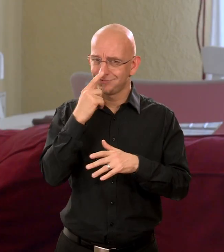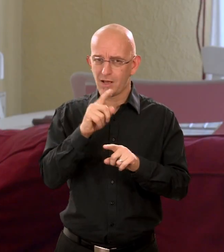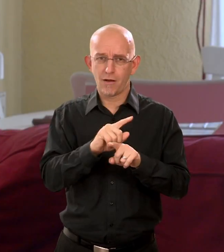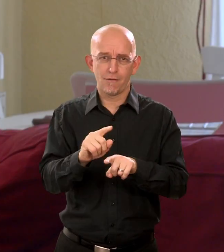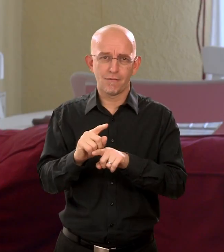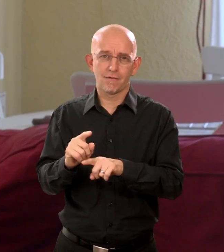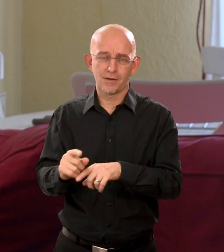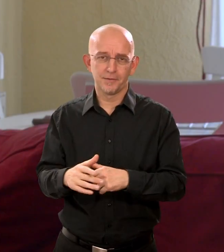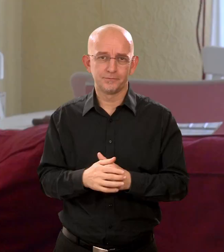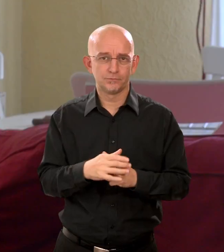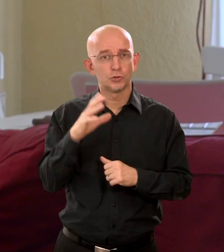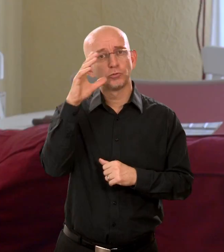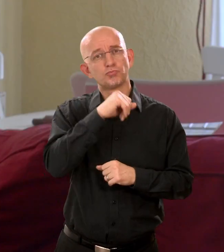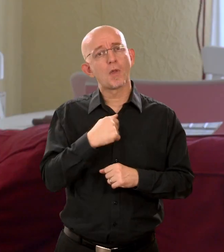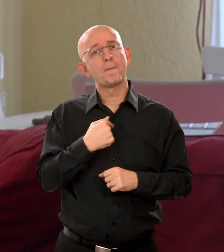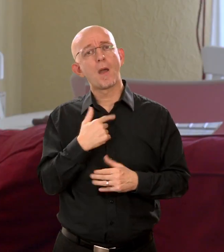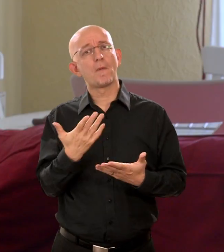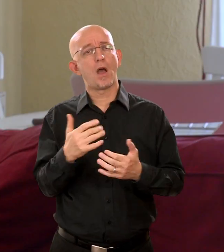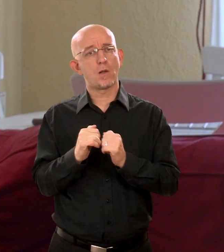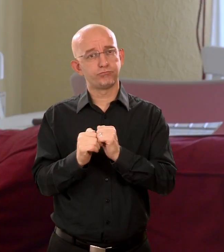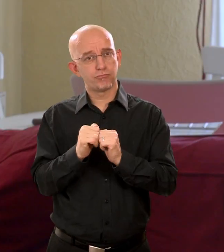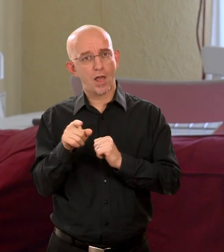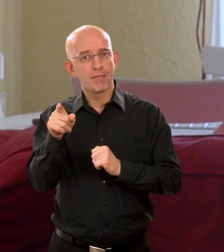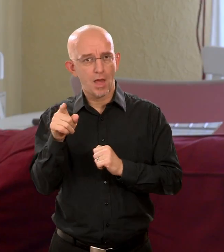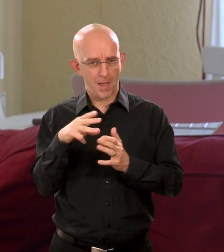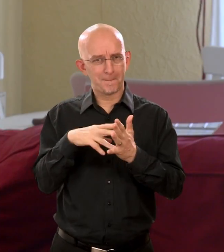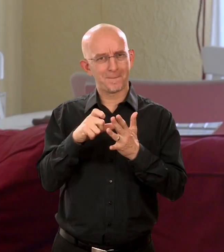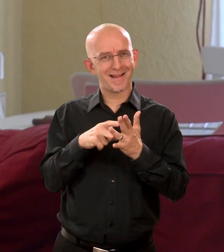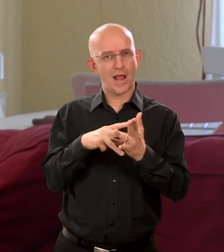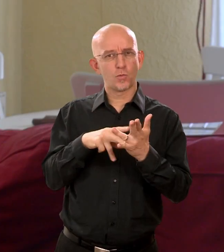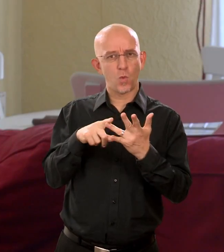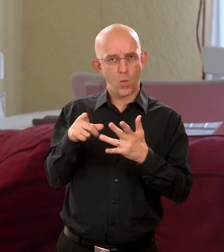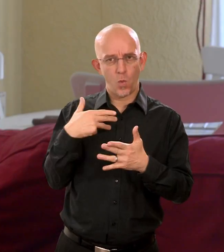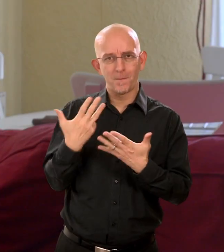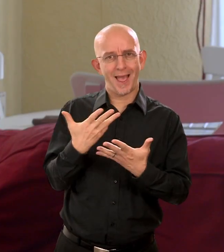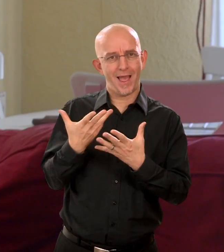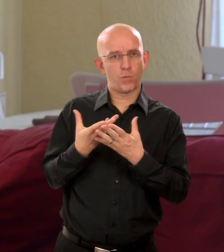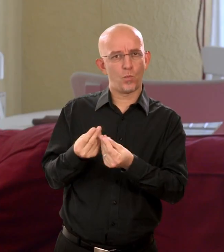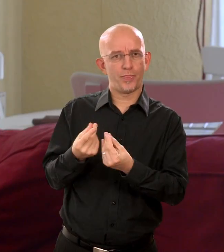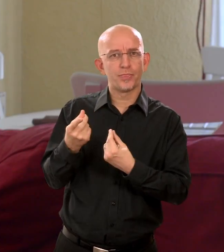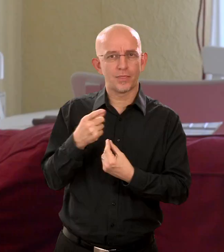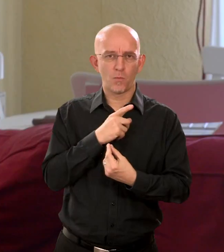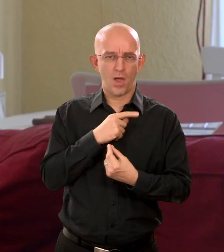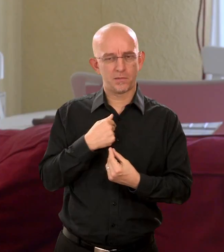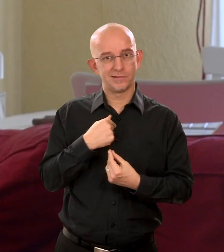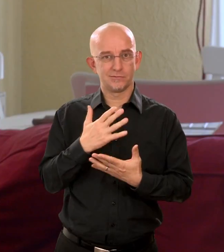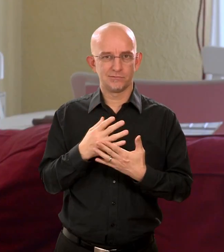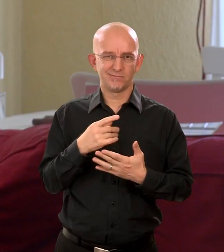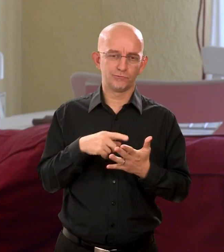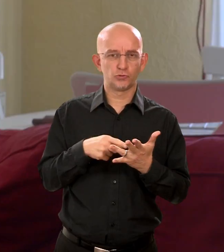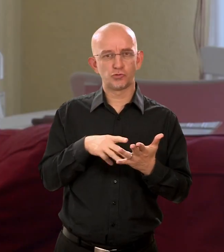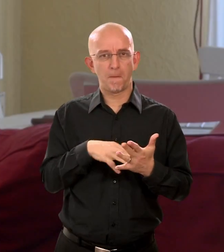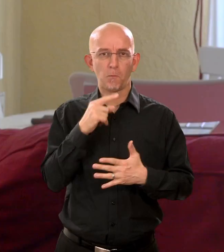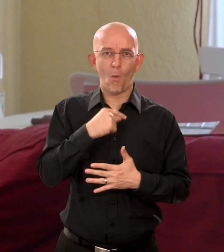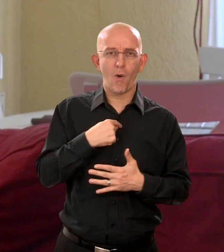because I was a bit of a tomboy as well, so I quite liked the boys' stuff. I didn't like the car stuff very much, but I do remember putting